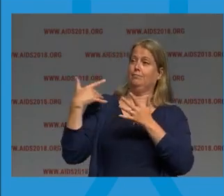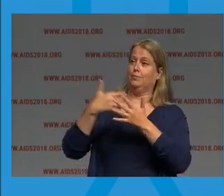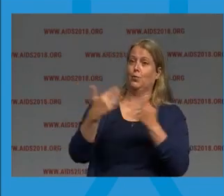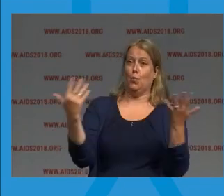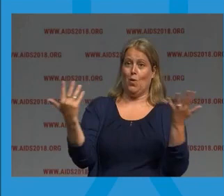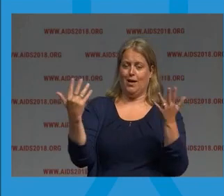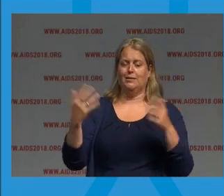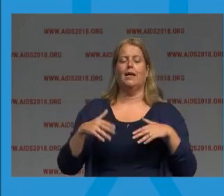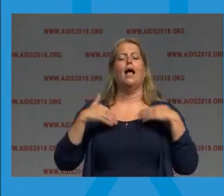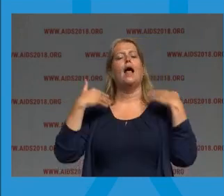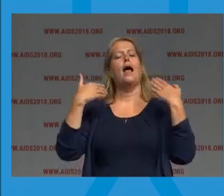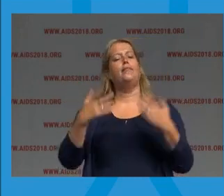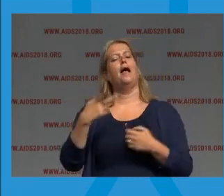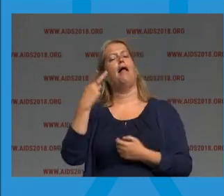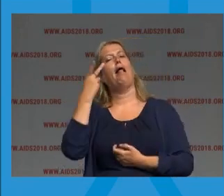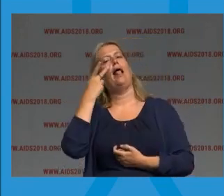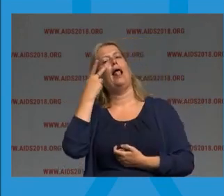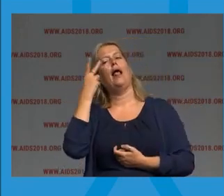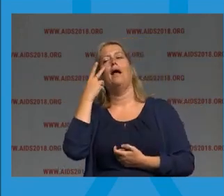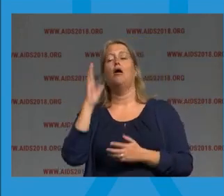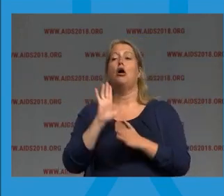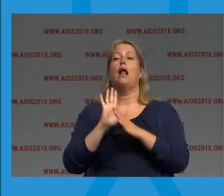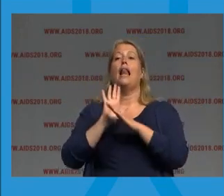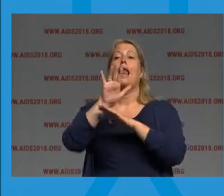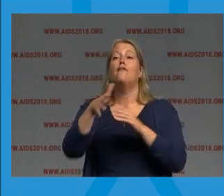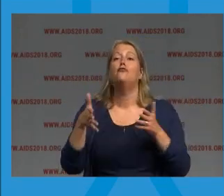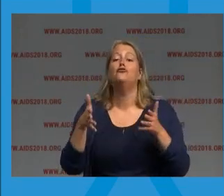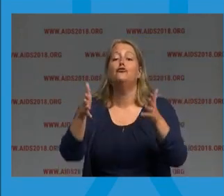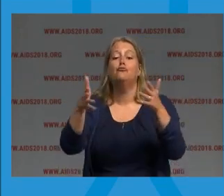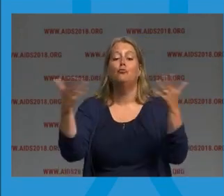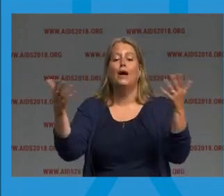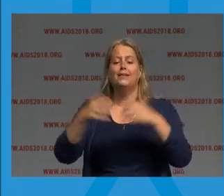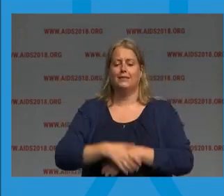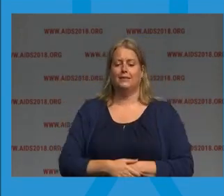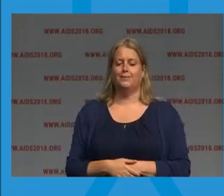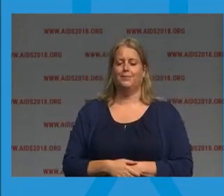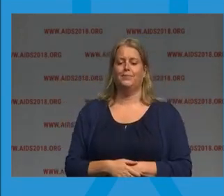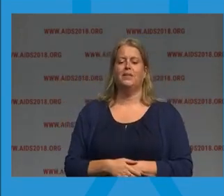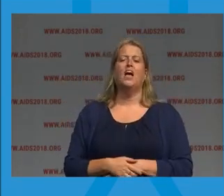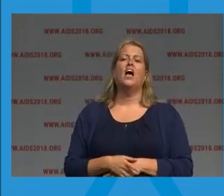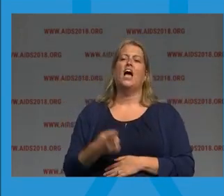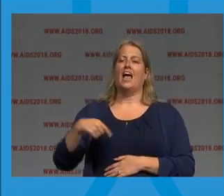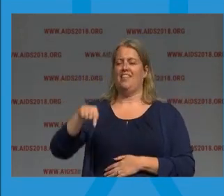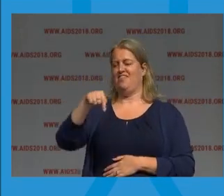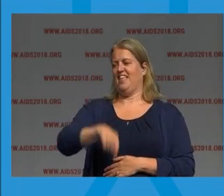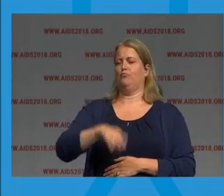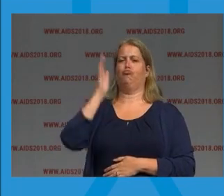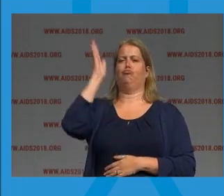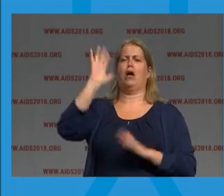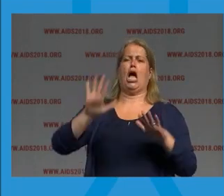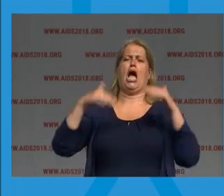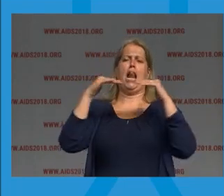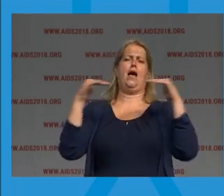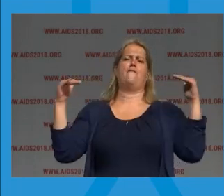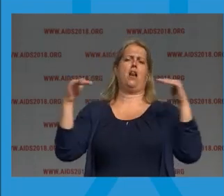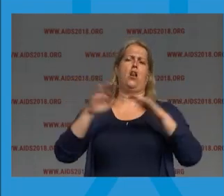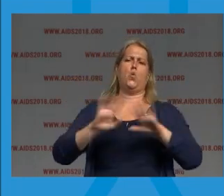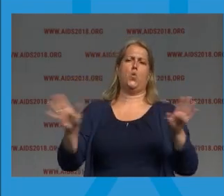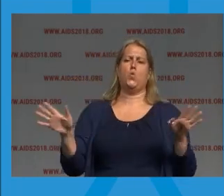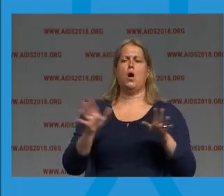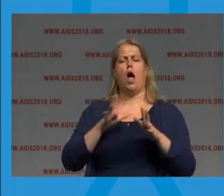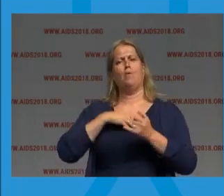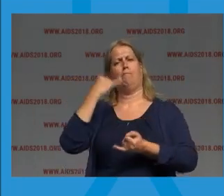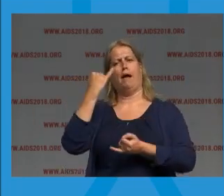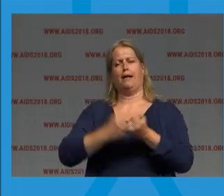see what is left for us to be able to take forward. And this will not be a high-level talk. I will end the talk with